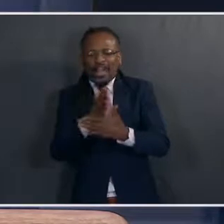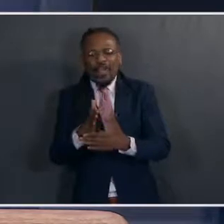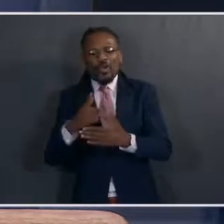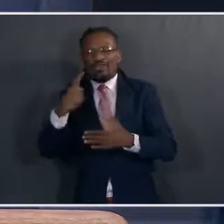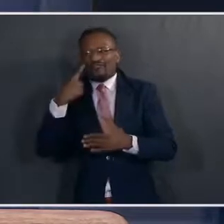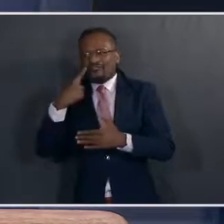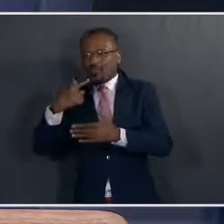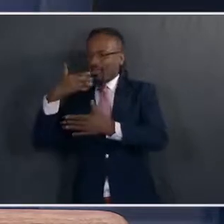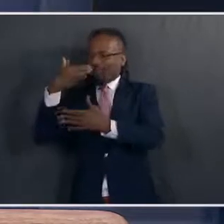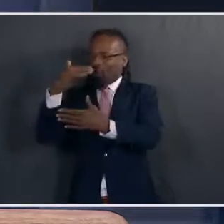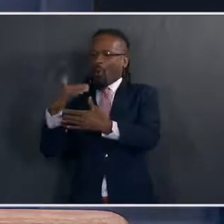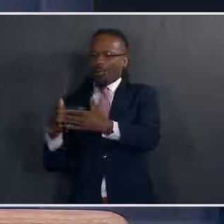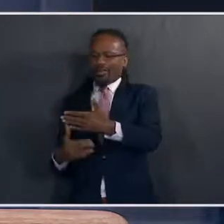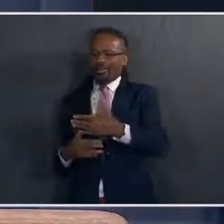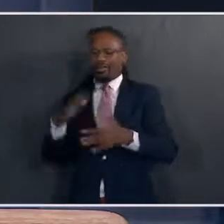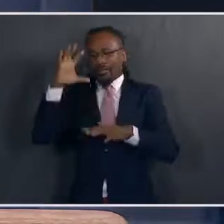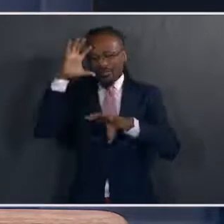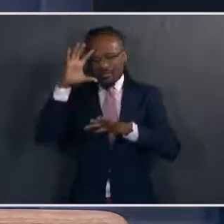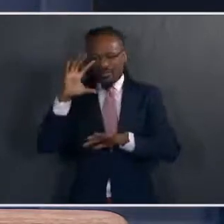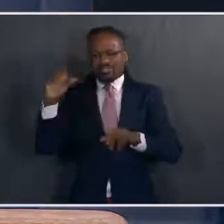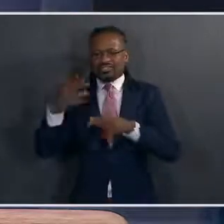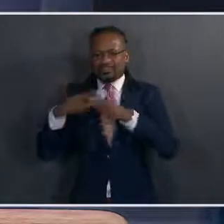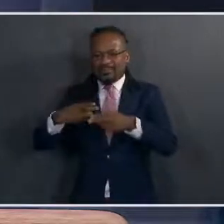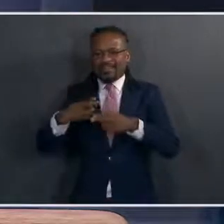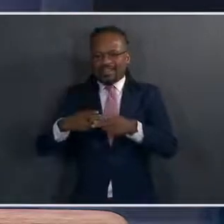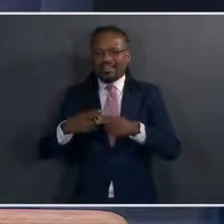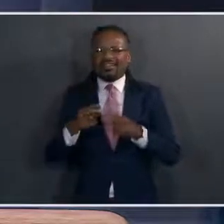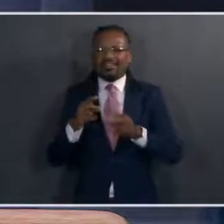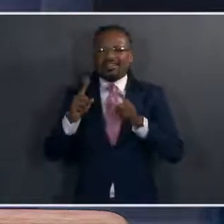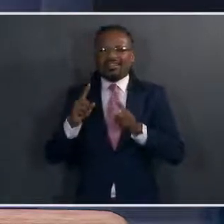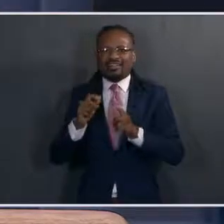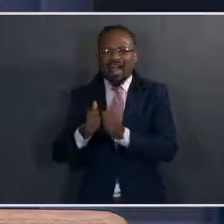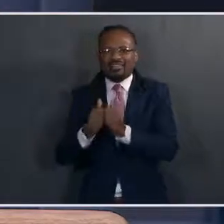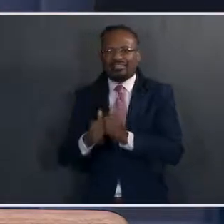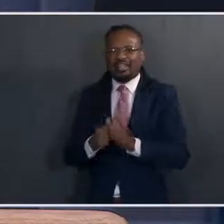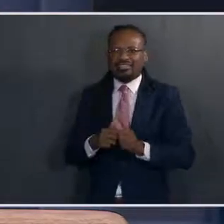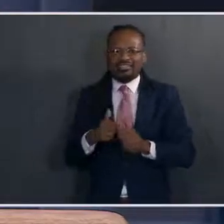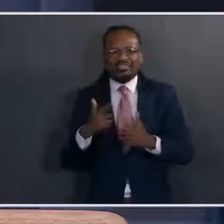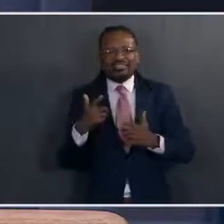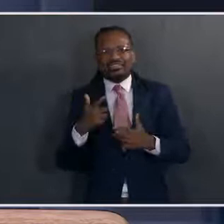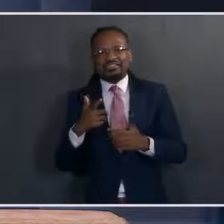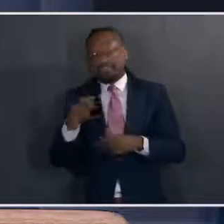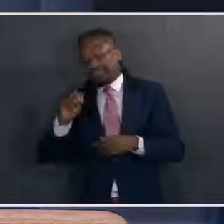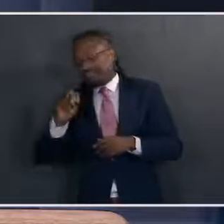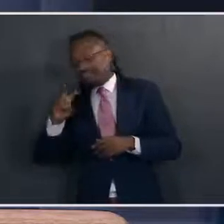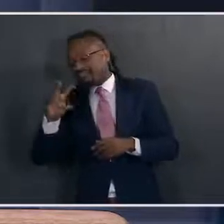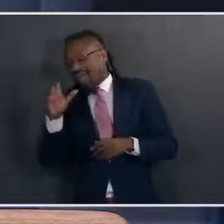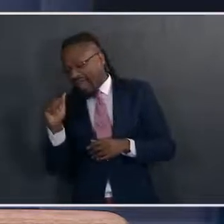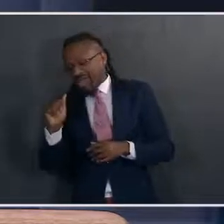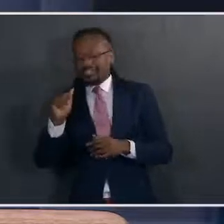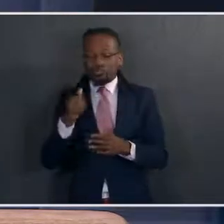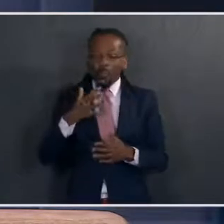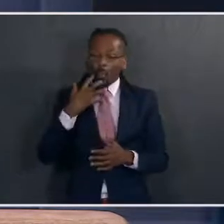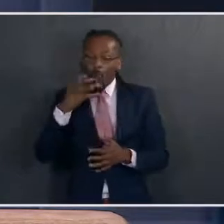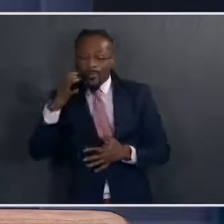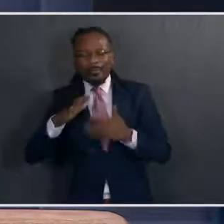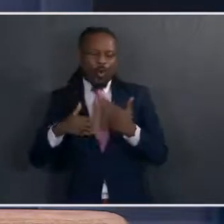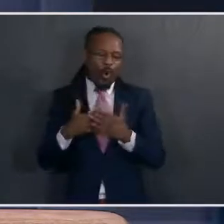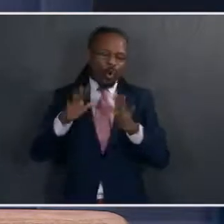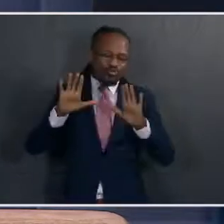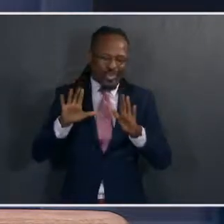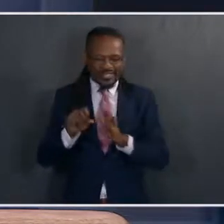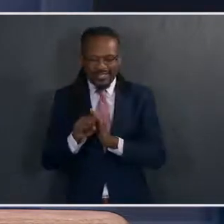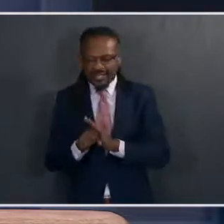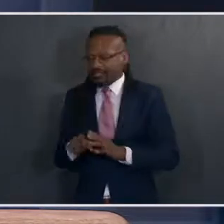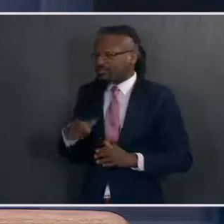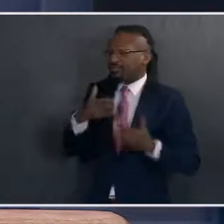presidential nominating contests. Though Nevada's a little warmer, but you know, all great states. Go ahead. Jen, you said that you will be